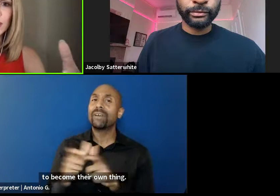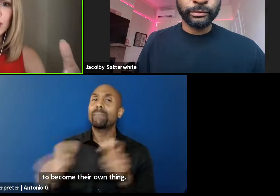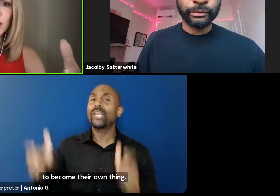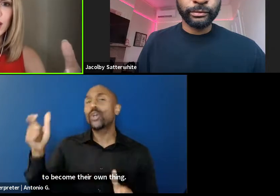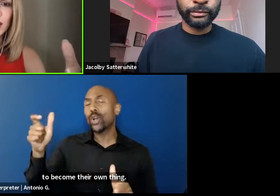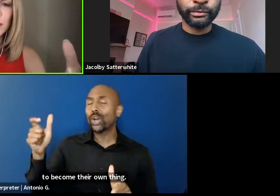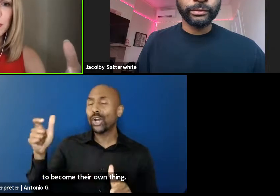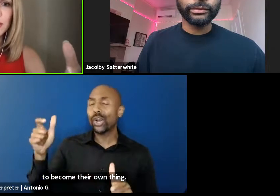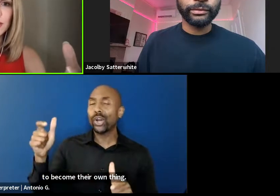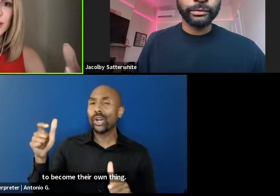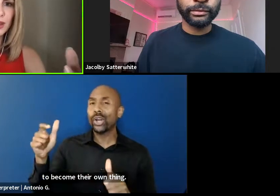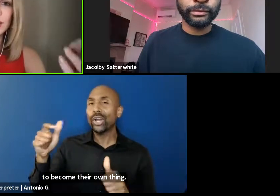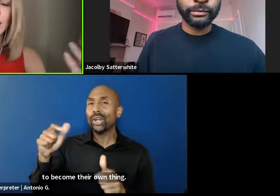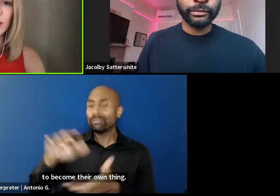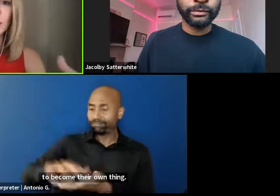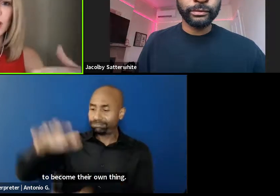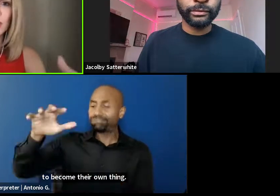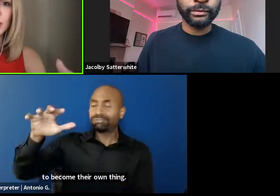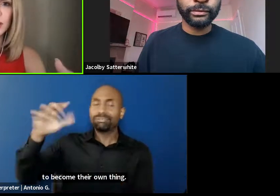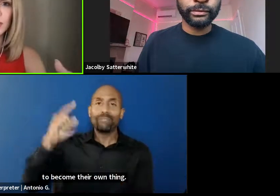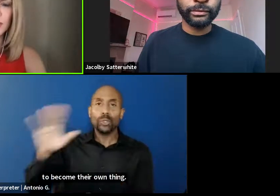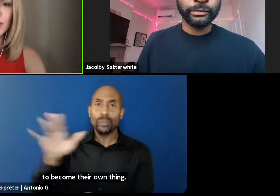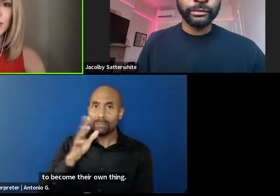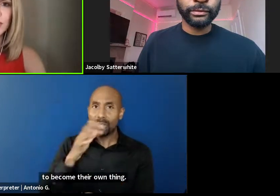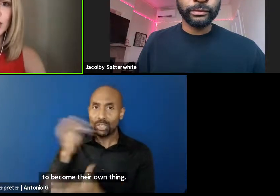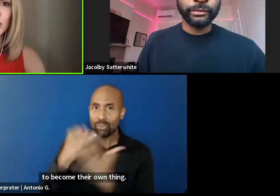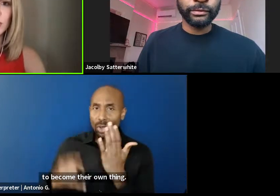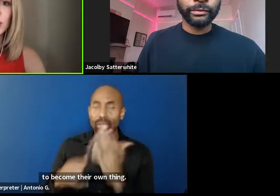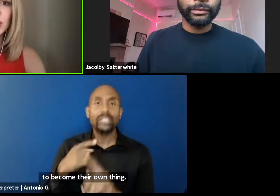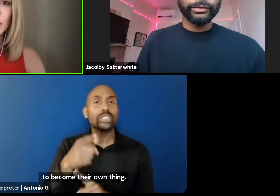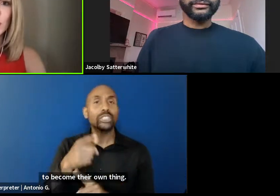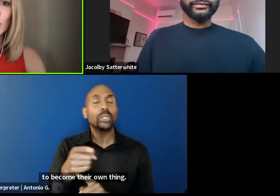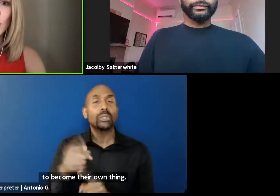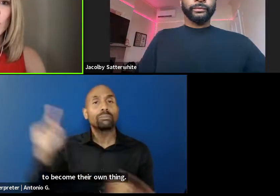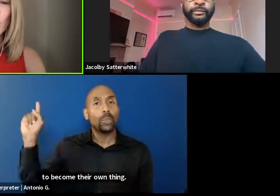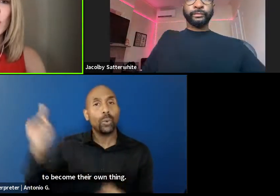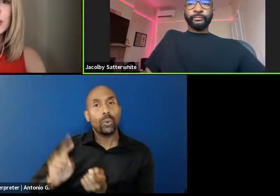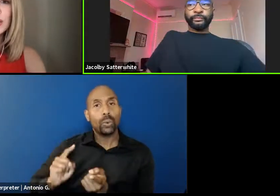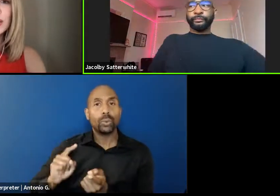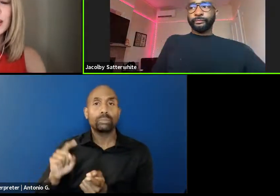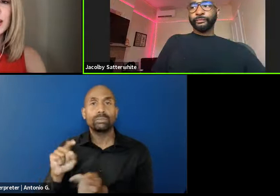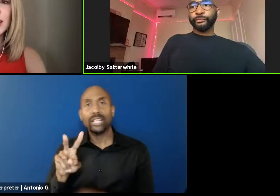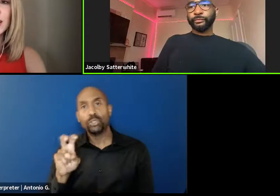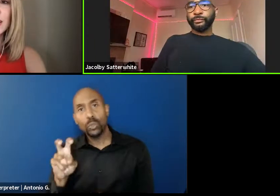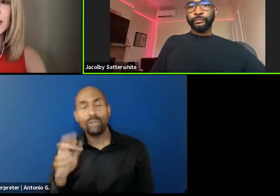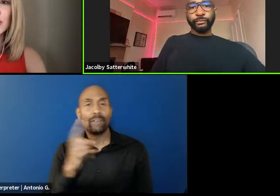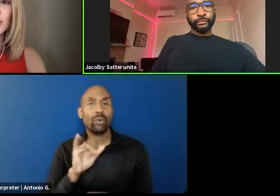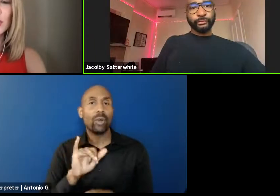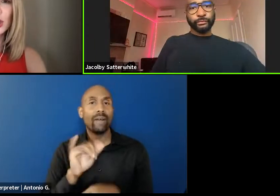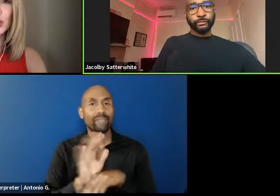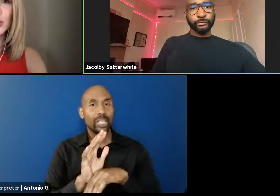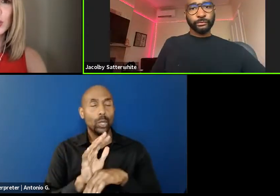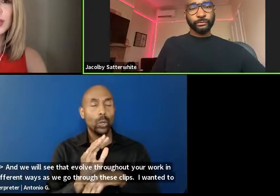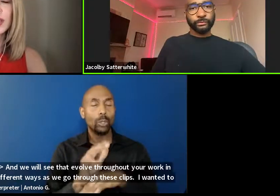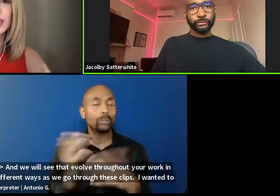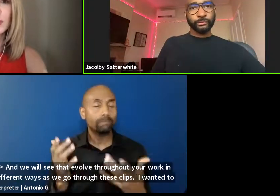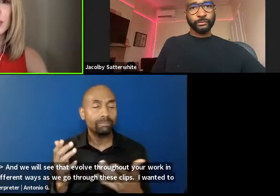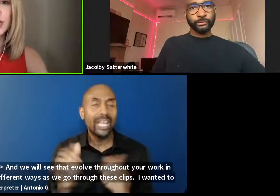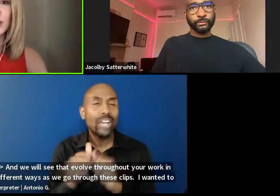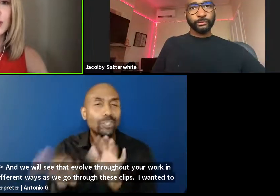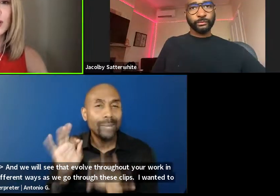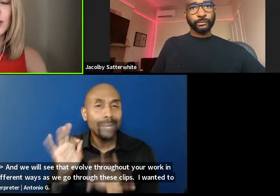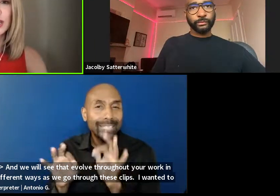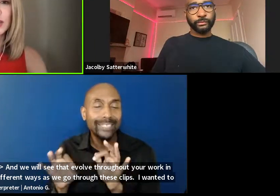down to like a couple hundred for this video. What was it that like drew you to